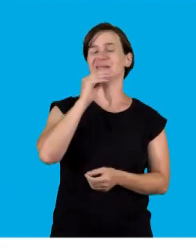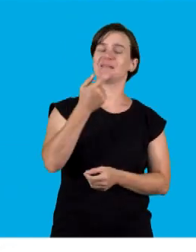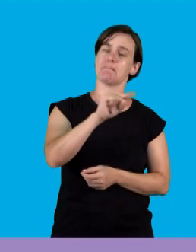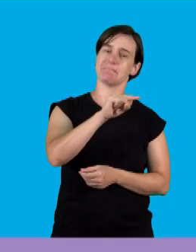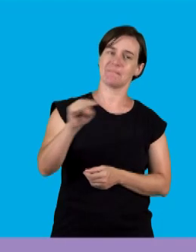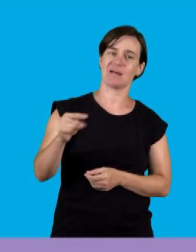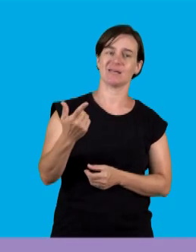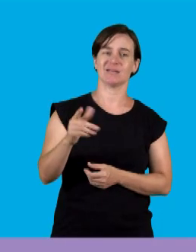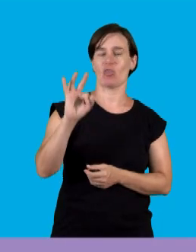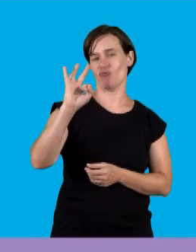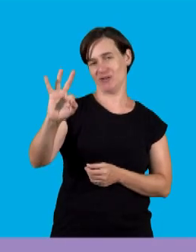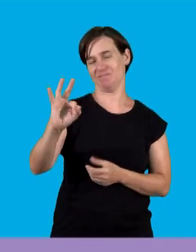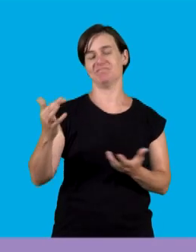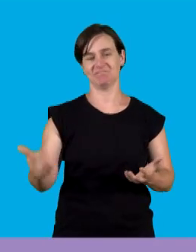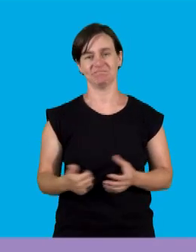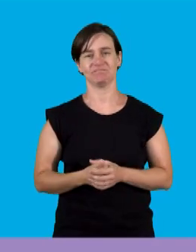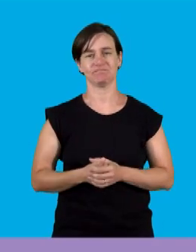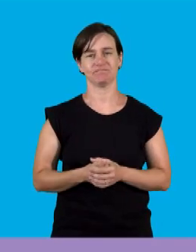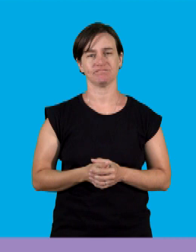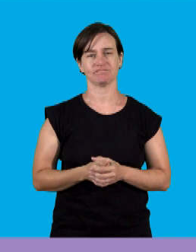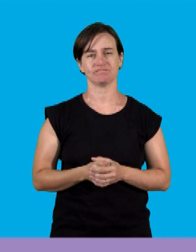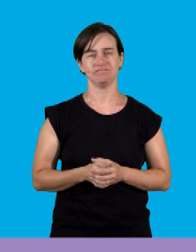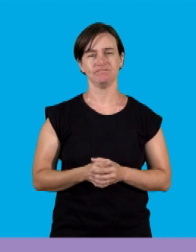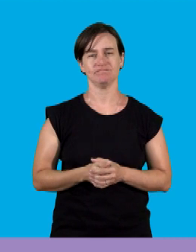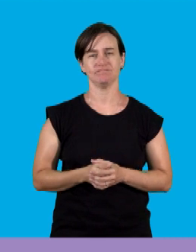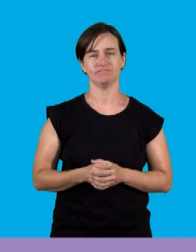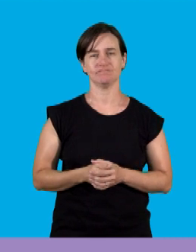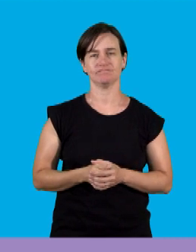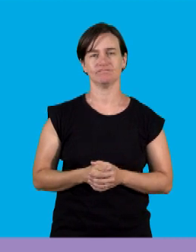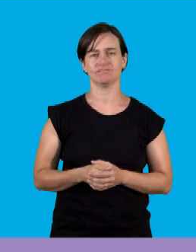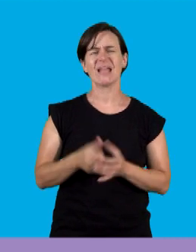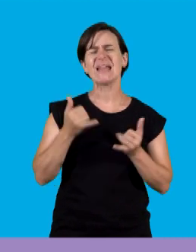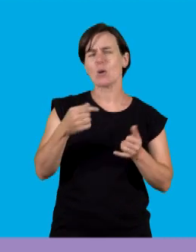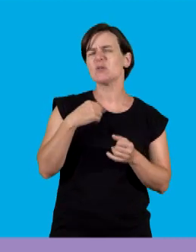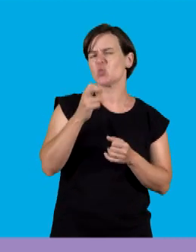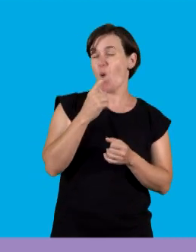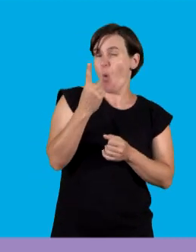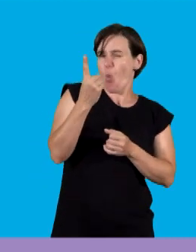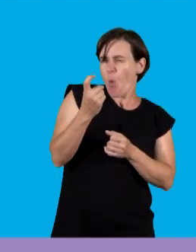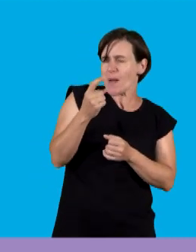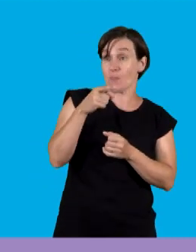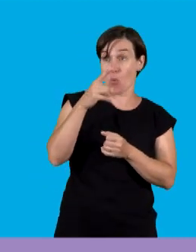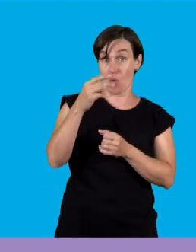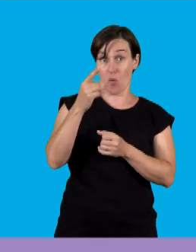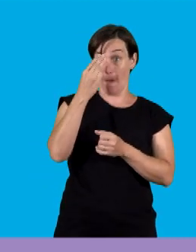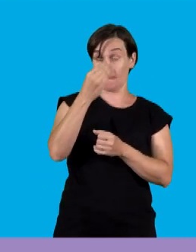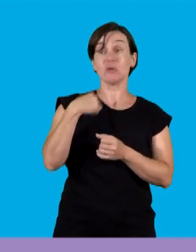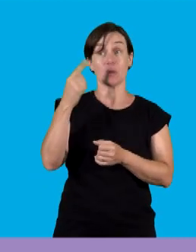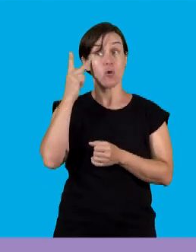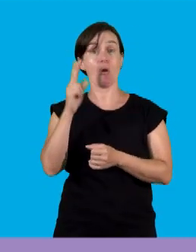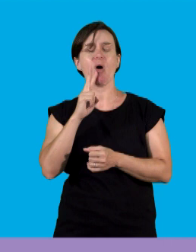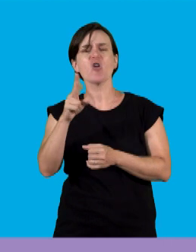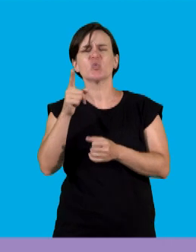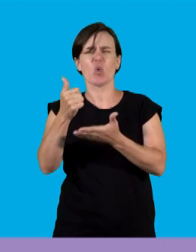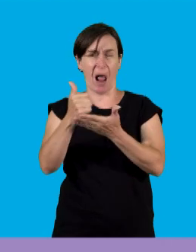we are going to subtract that 3. Then We are going to use any other term. In this case, we can use the fourth